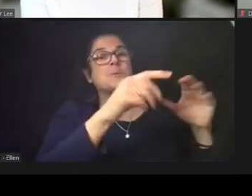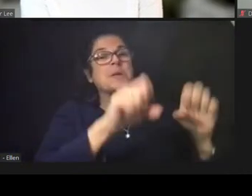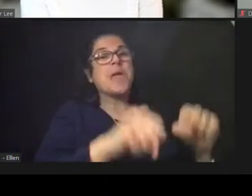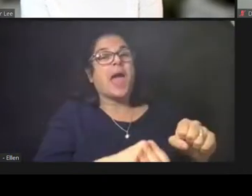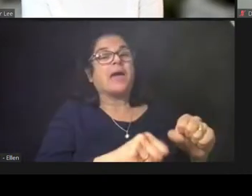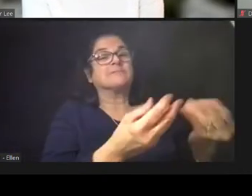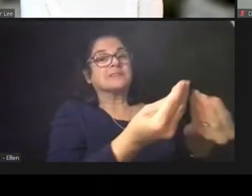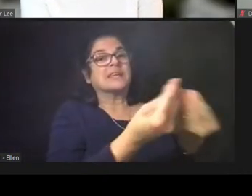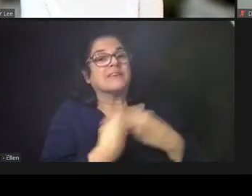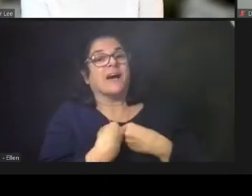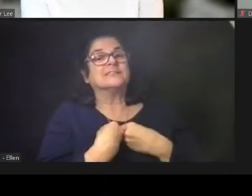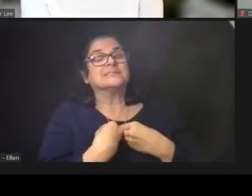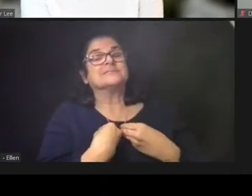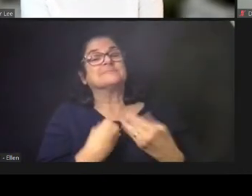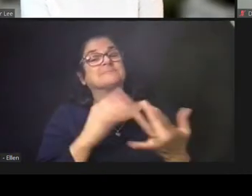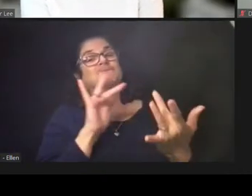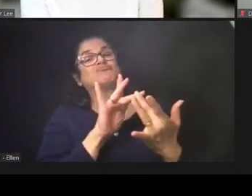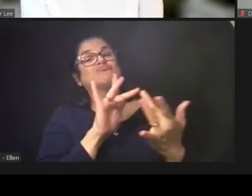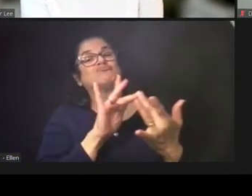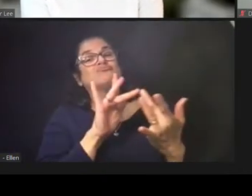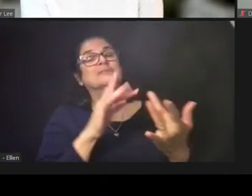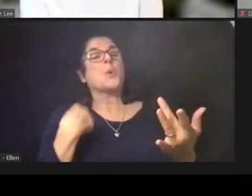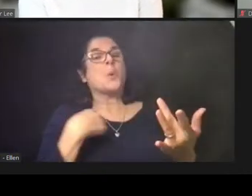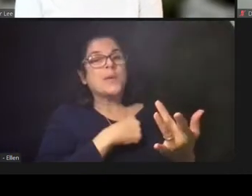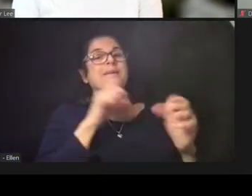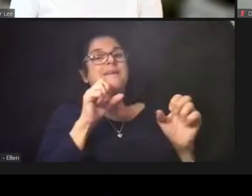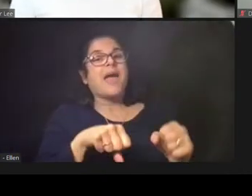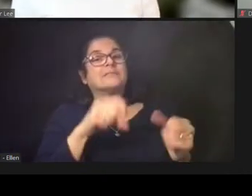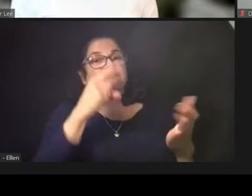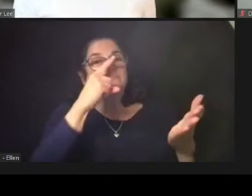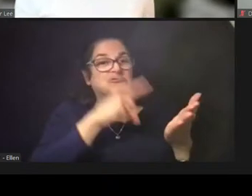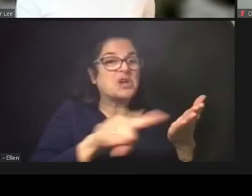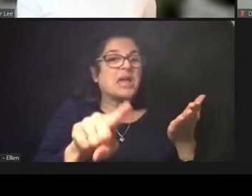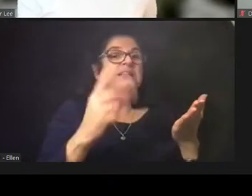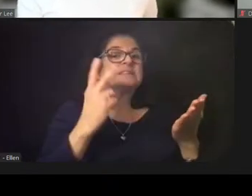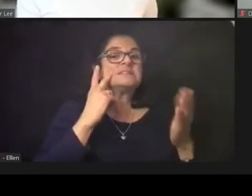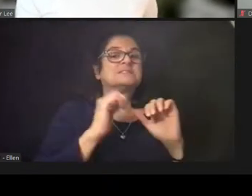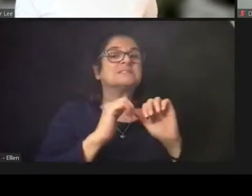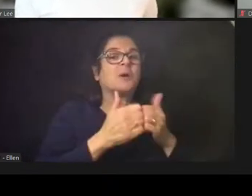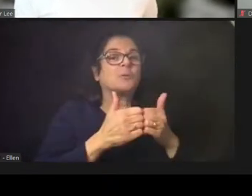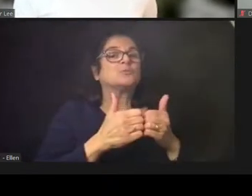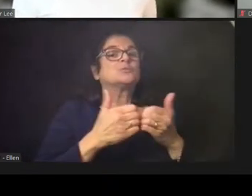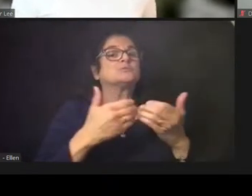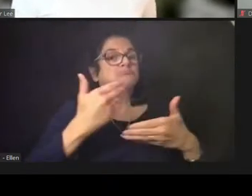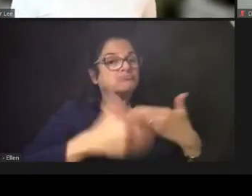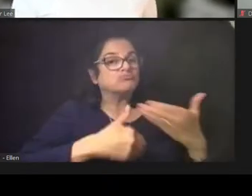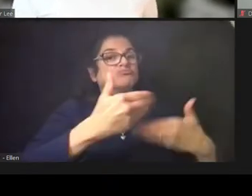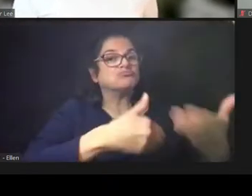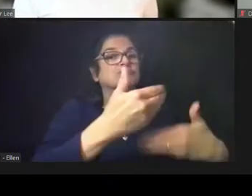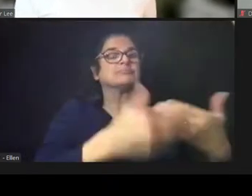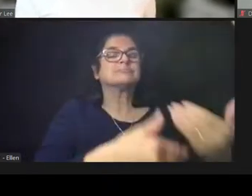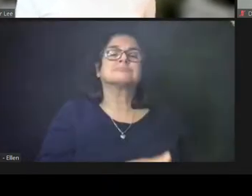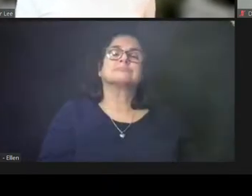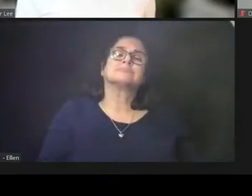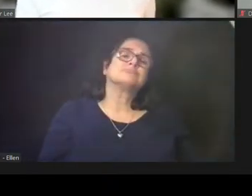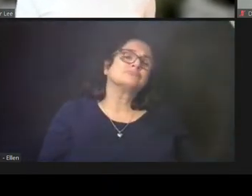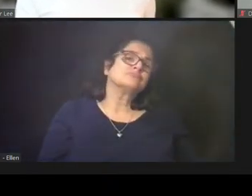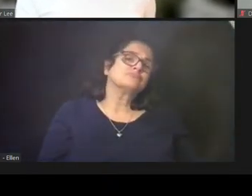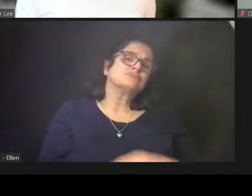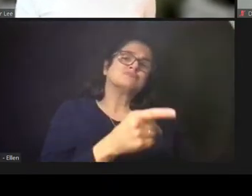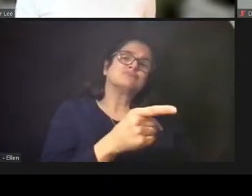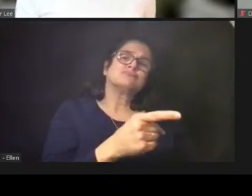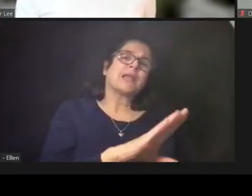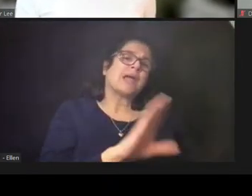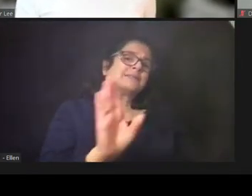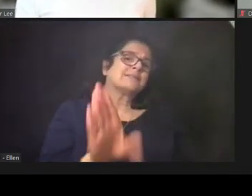so that we can check on you and make sure that all is well with you. But I want you to know, man, and I've never said it to